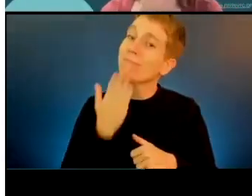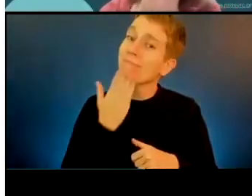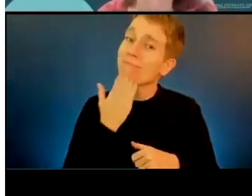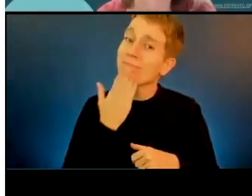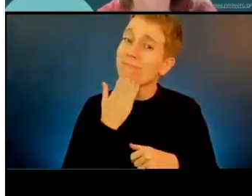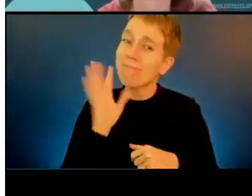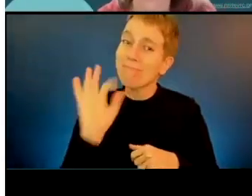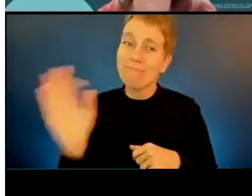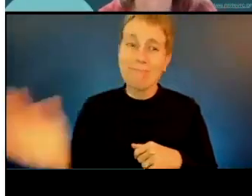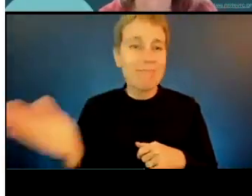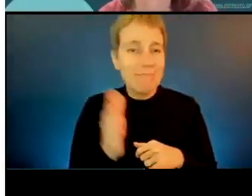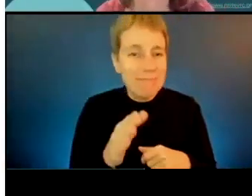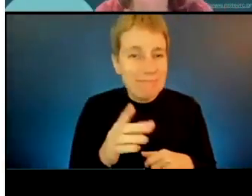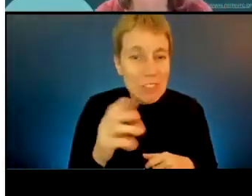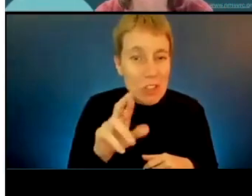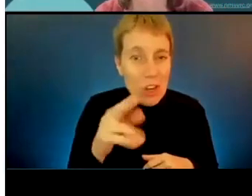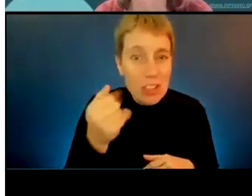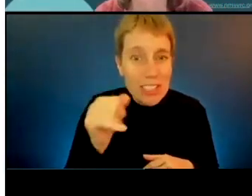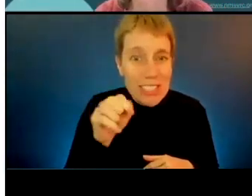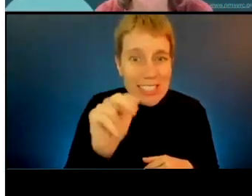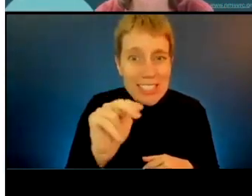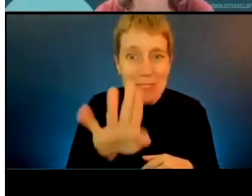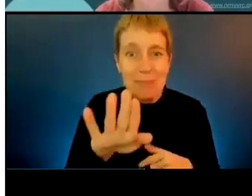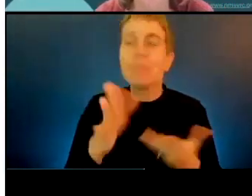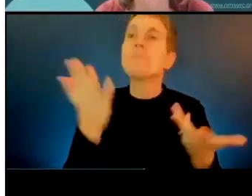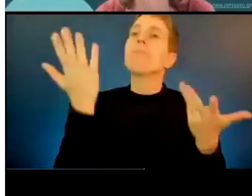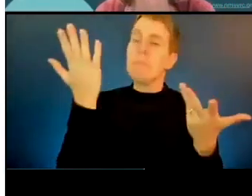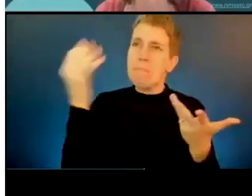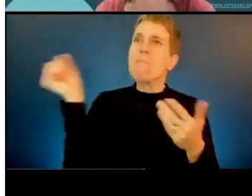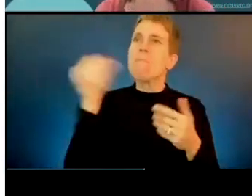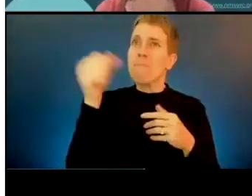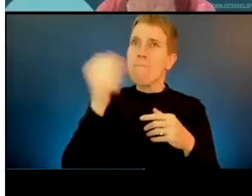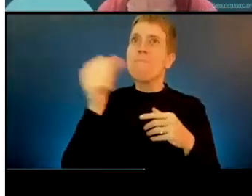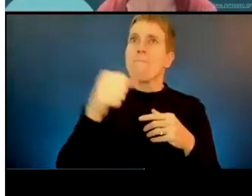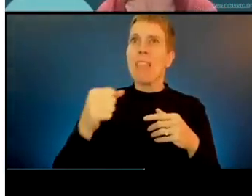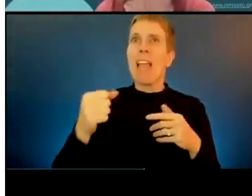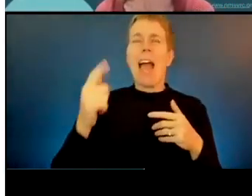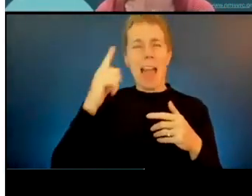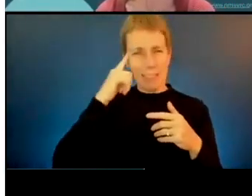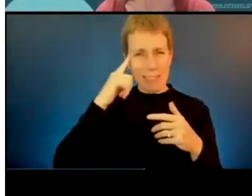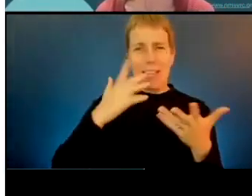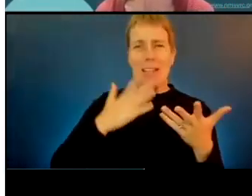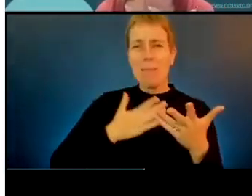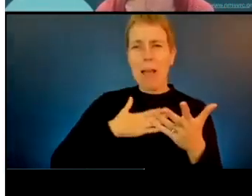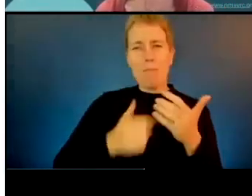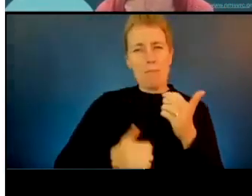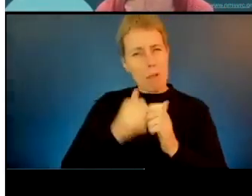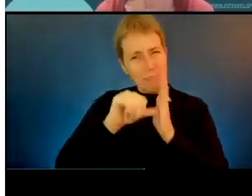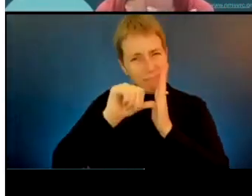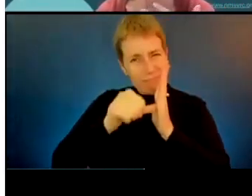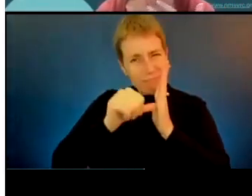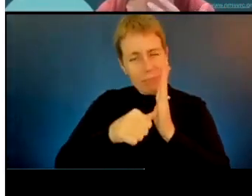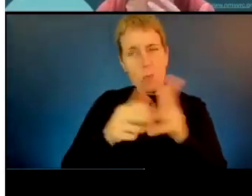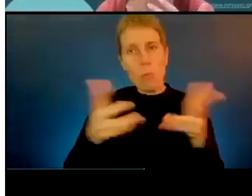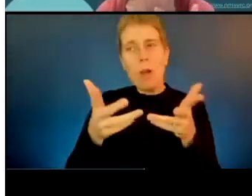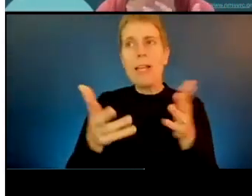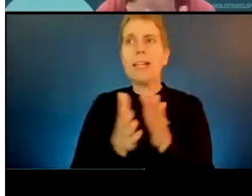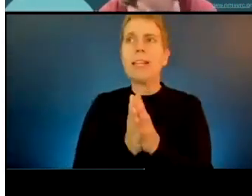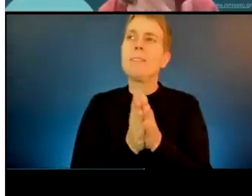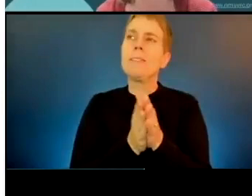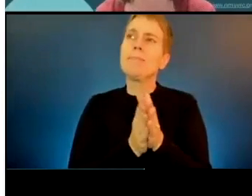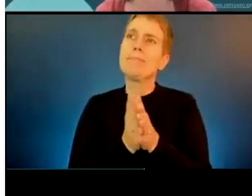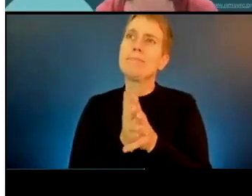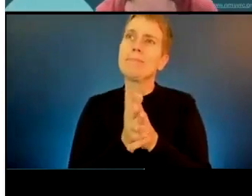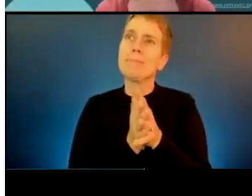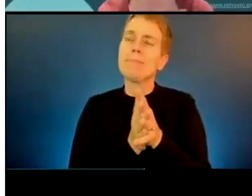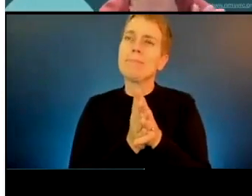would invite you all to think about is the fact that most people respond, and well,